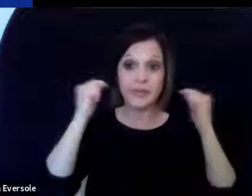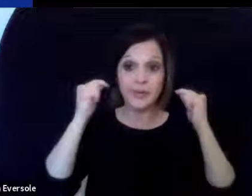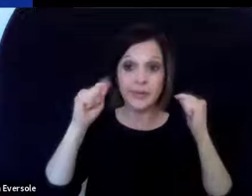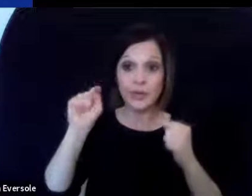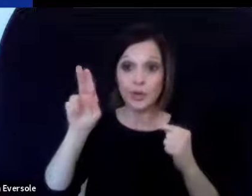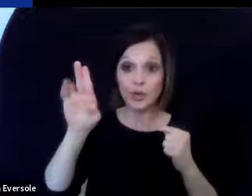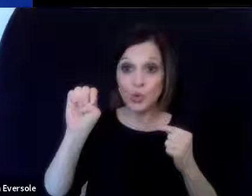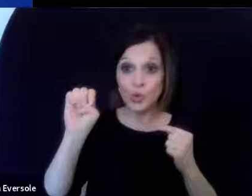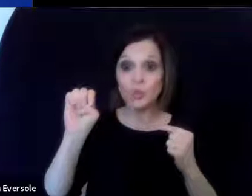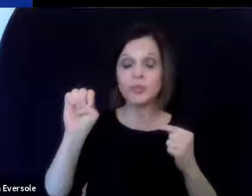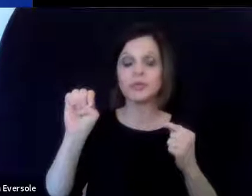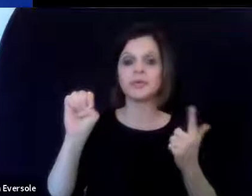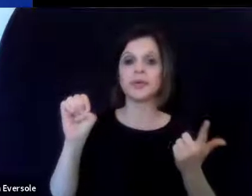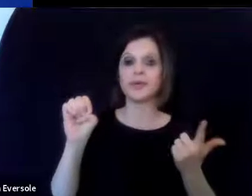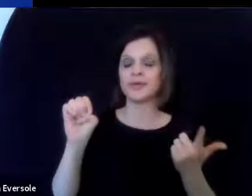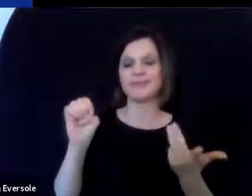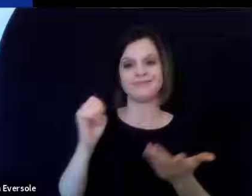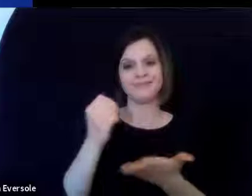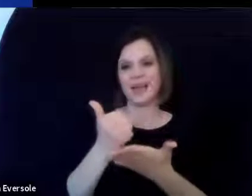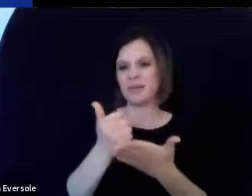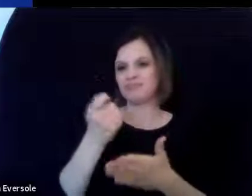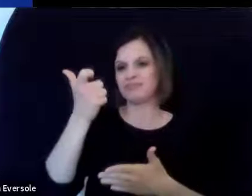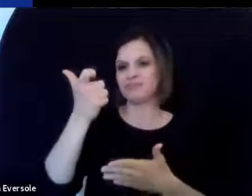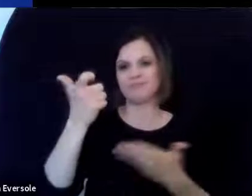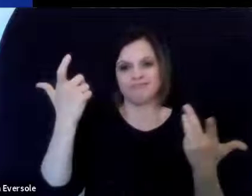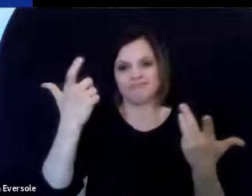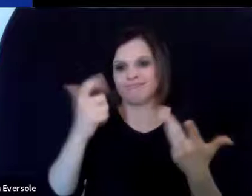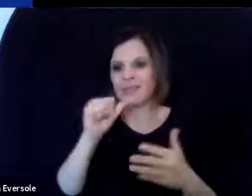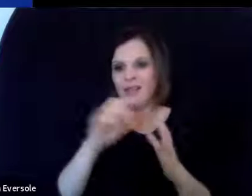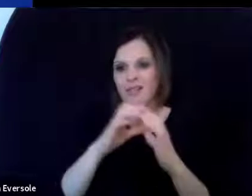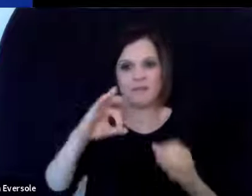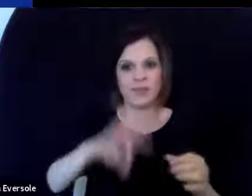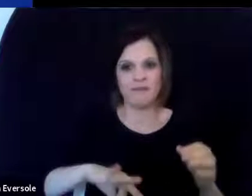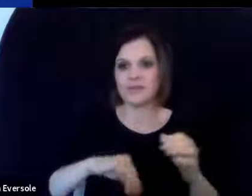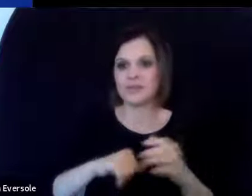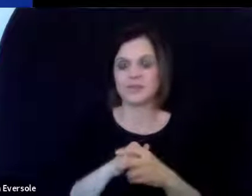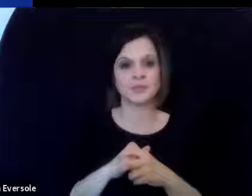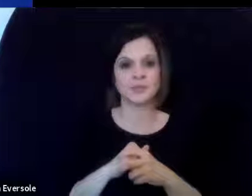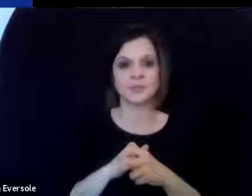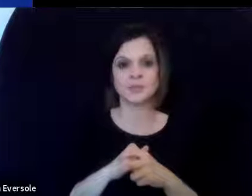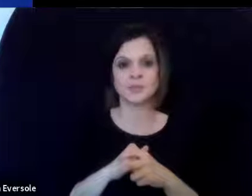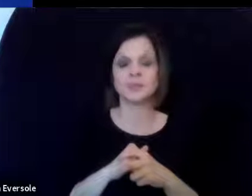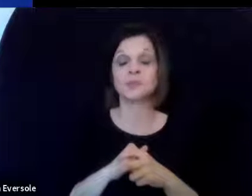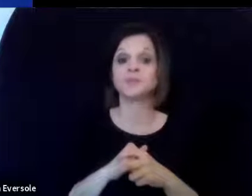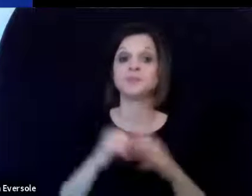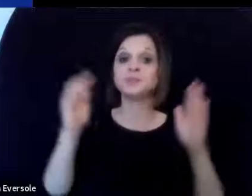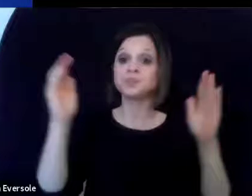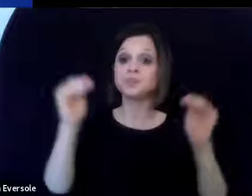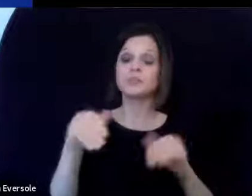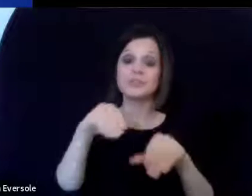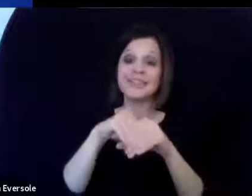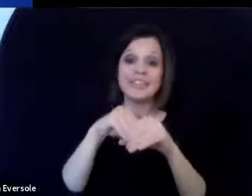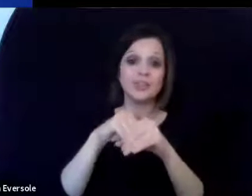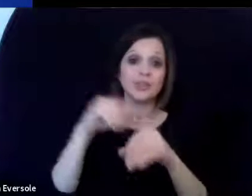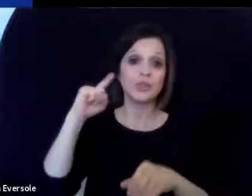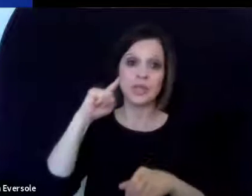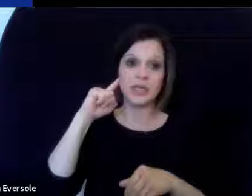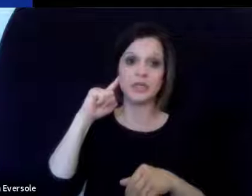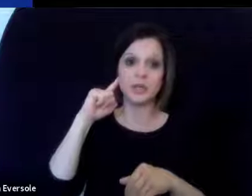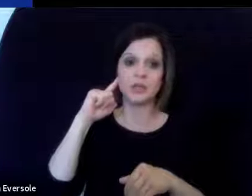ears. The inner ear is where the most